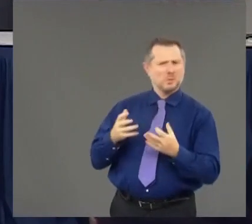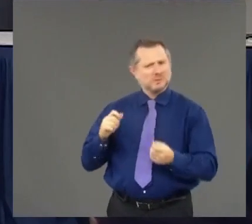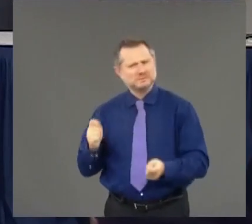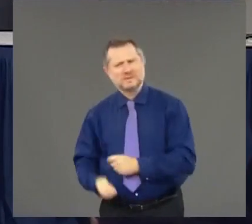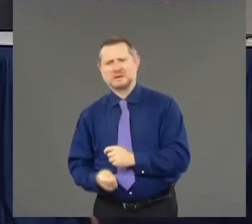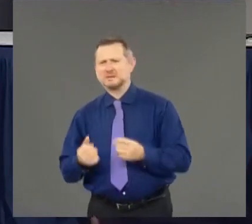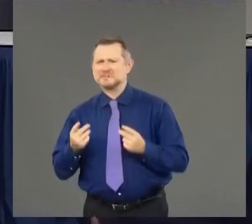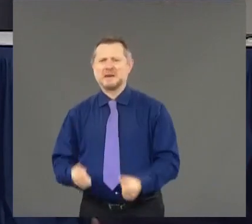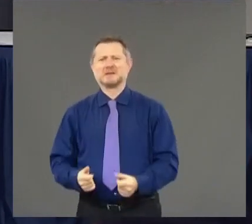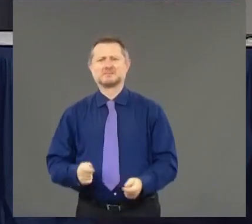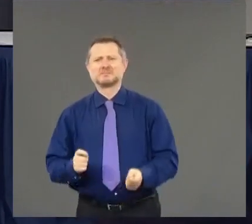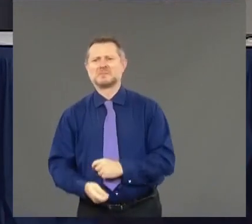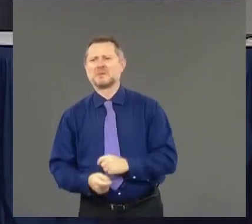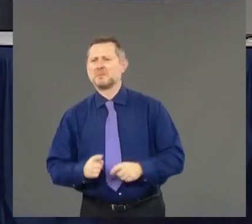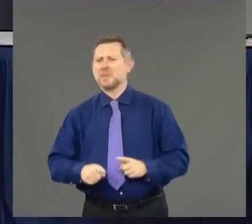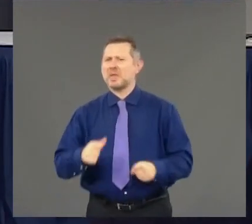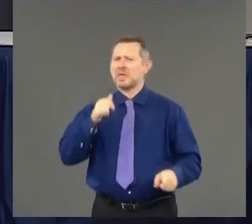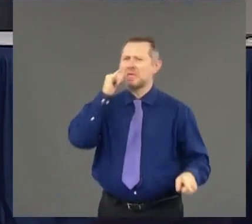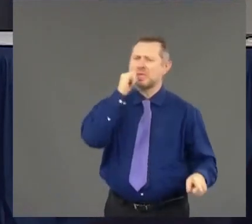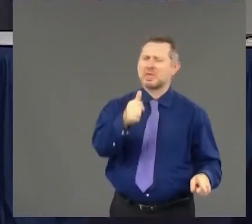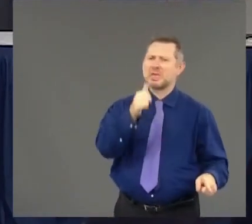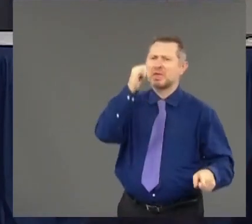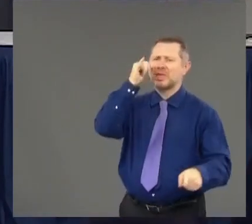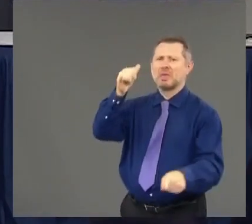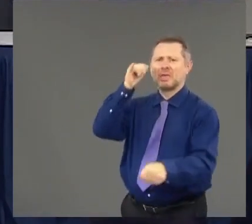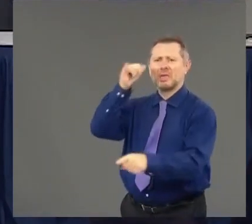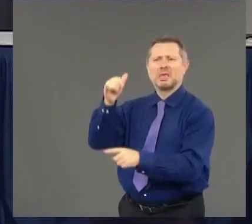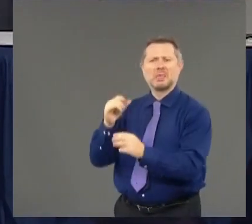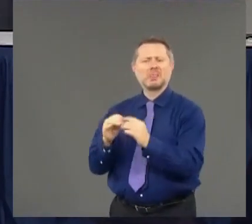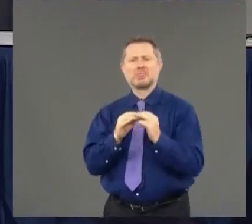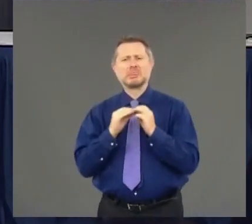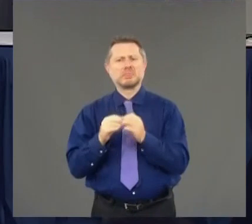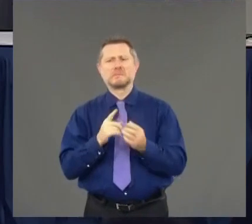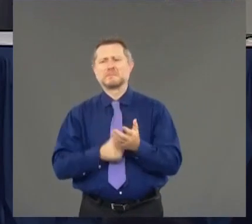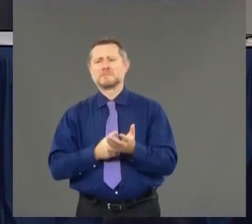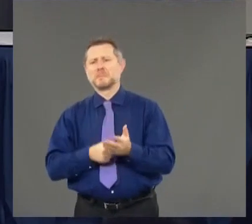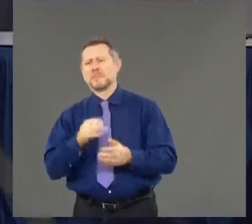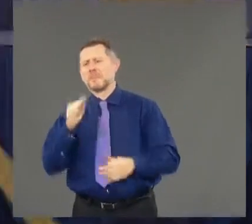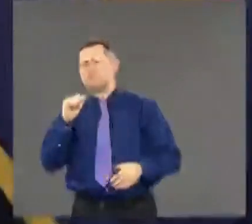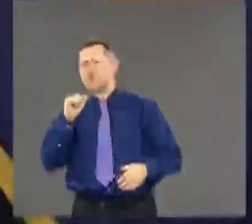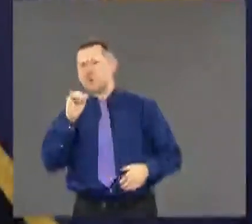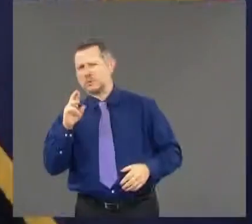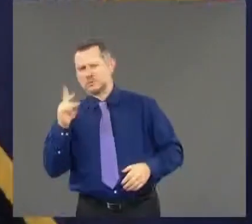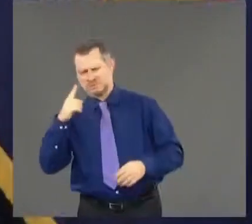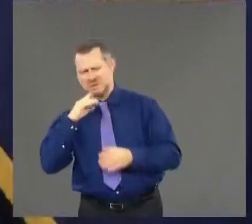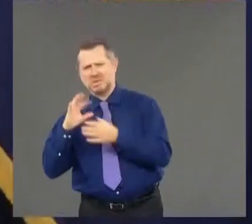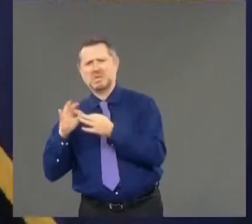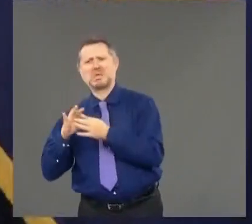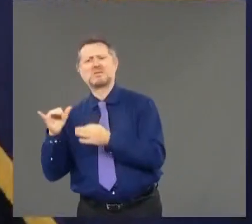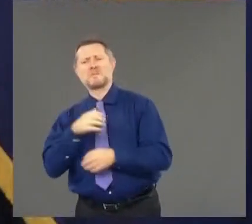change. I think the mayor and others might be making the case that this is what the starting point might be.